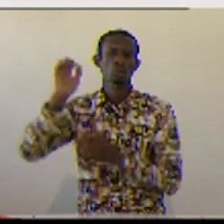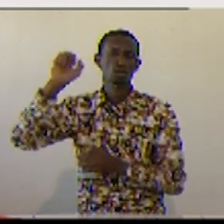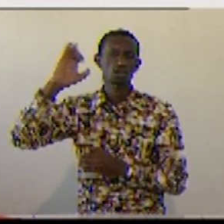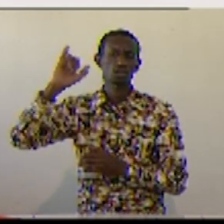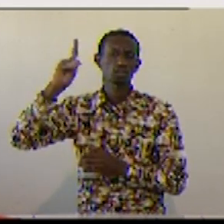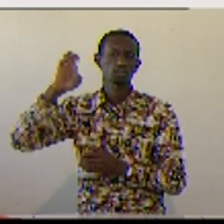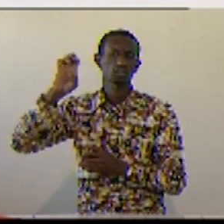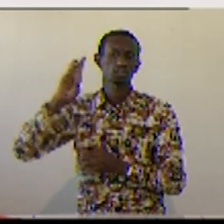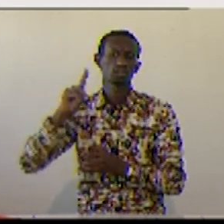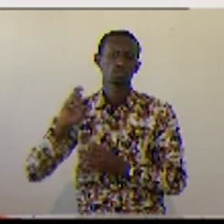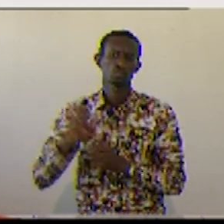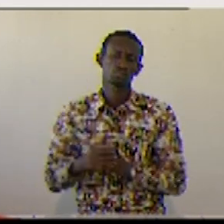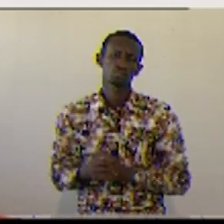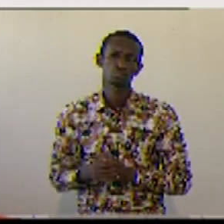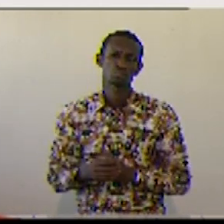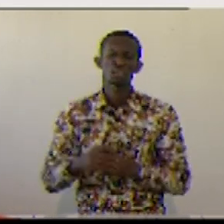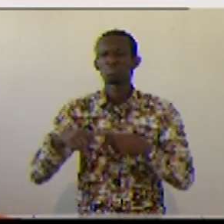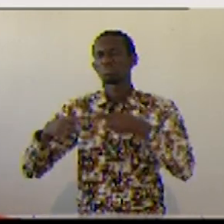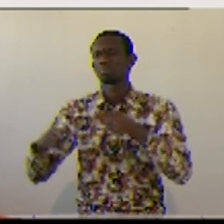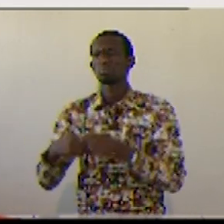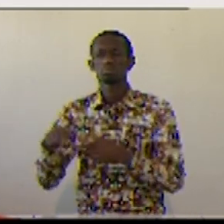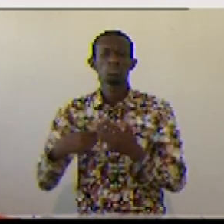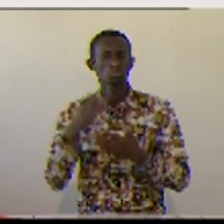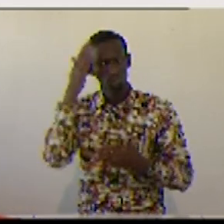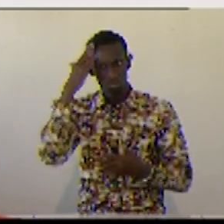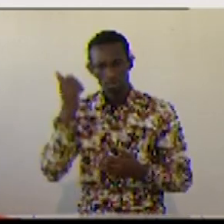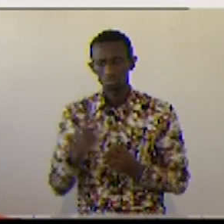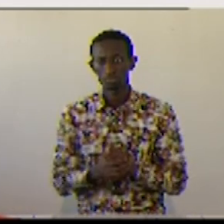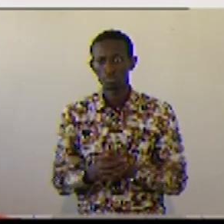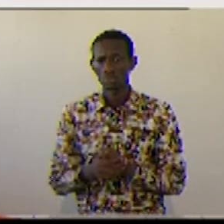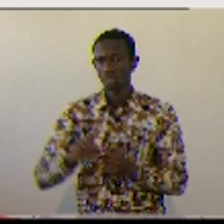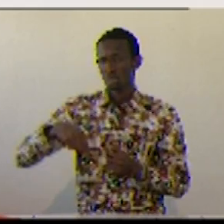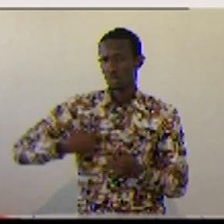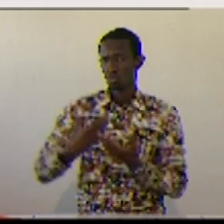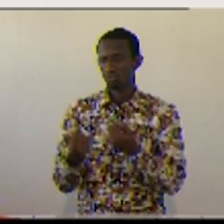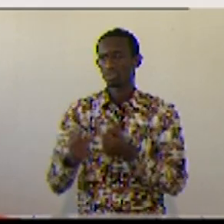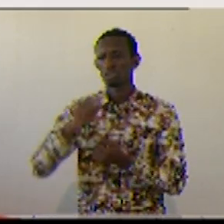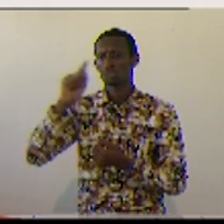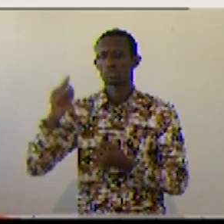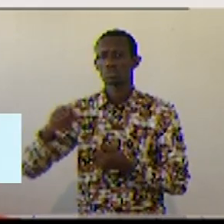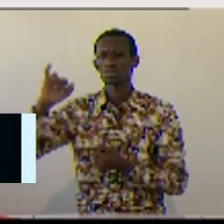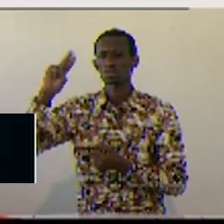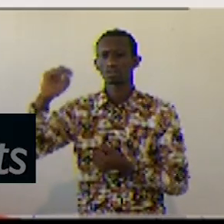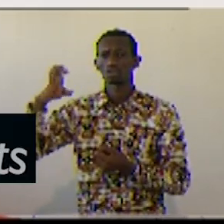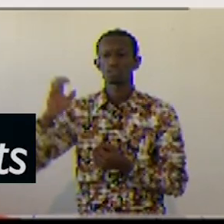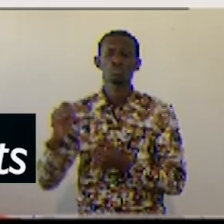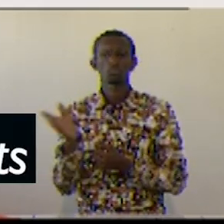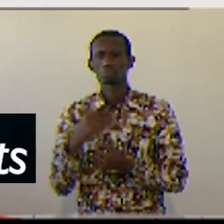are very common to you. And we have zinc, but apart from zinc, we have aluminum,